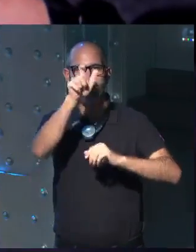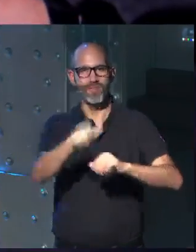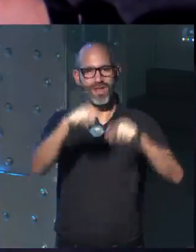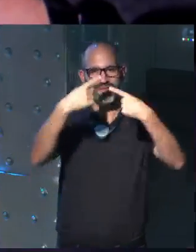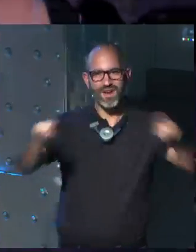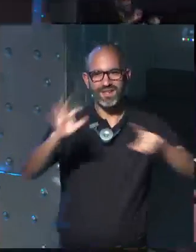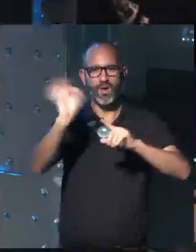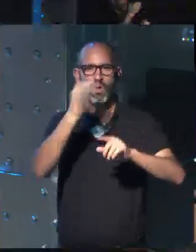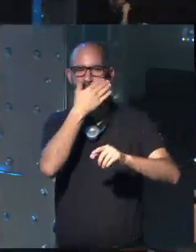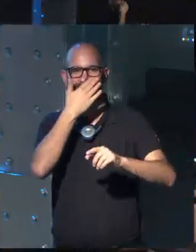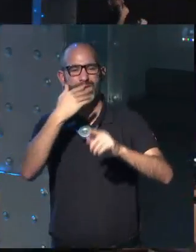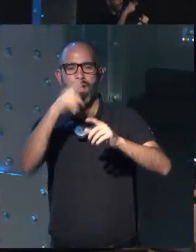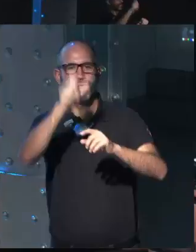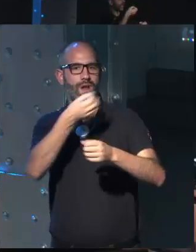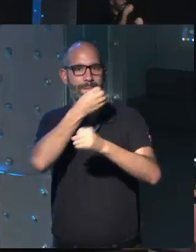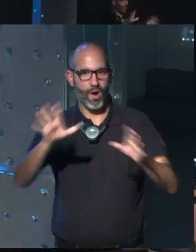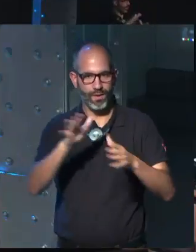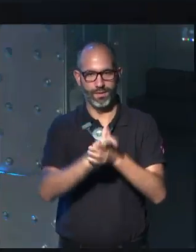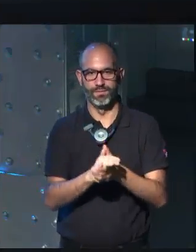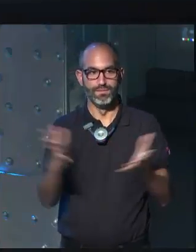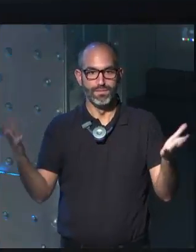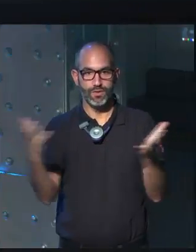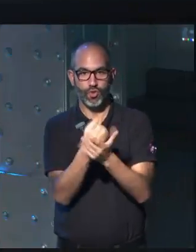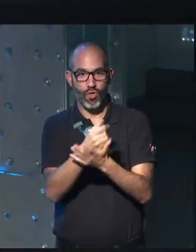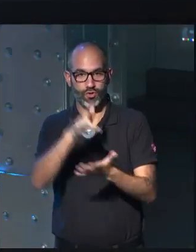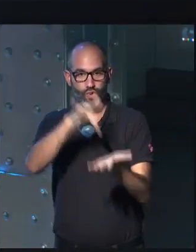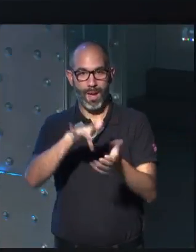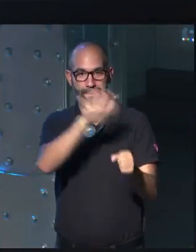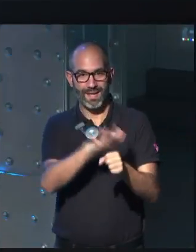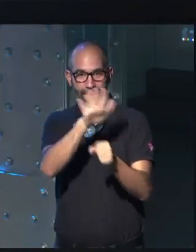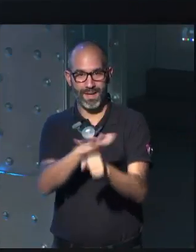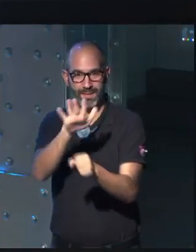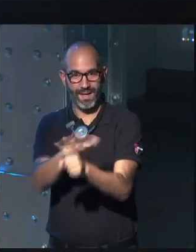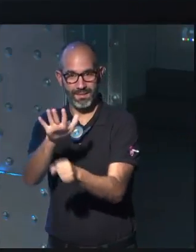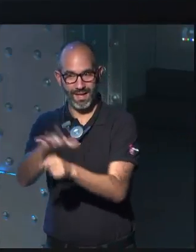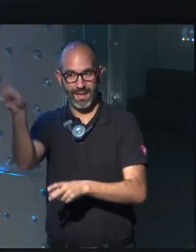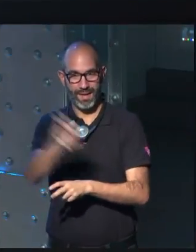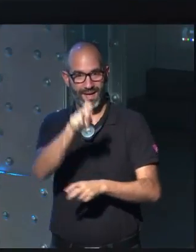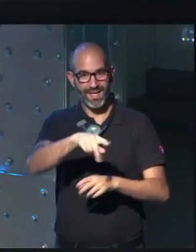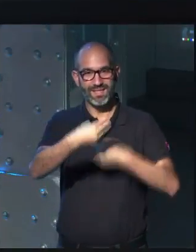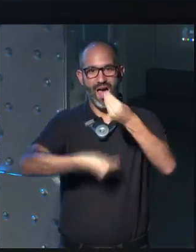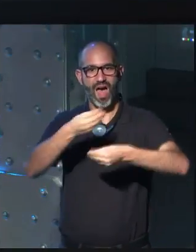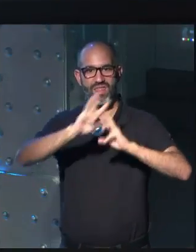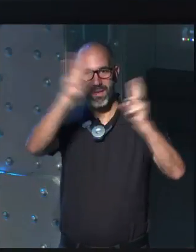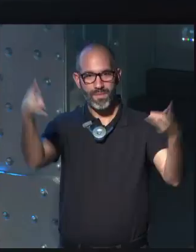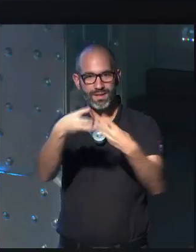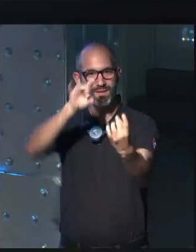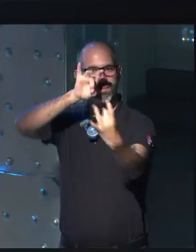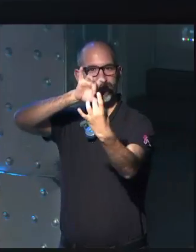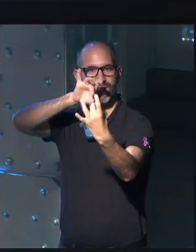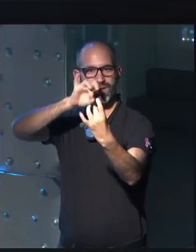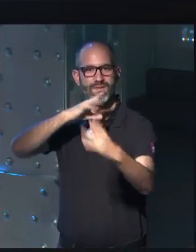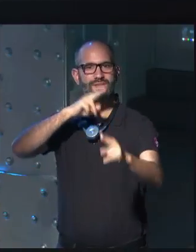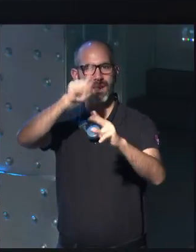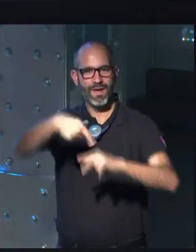person, someone. If you're even luckier, you become an even better person. These events take place